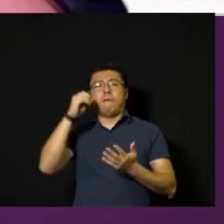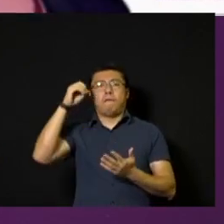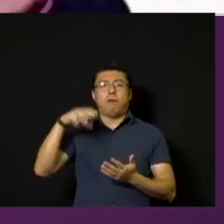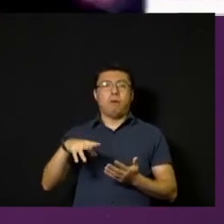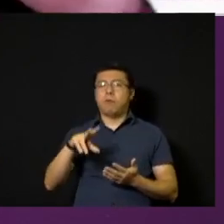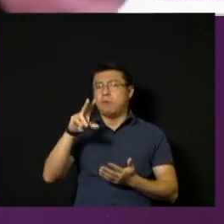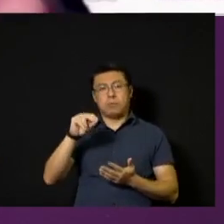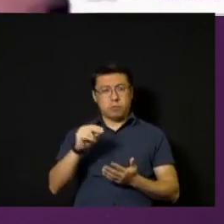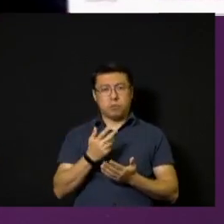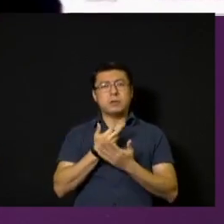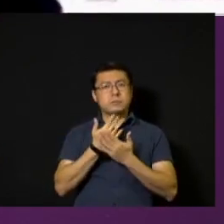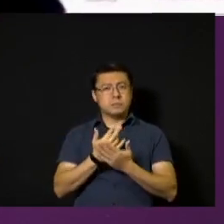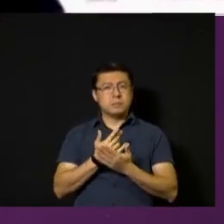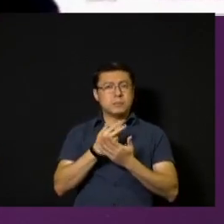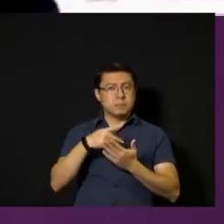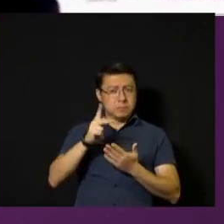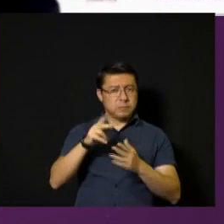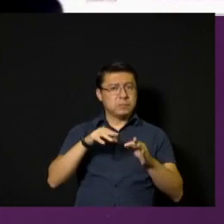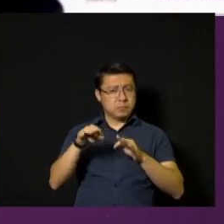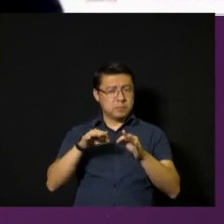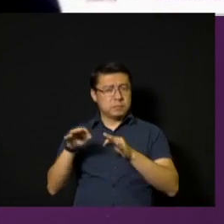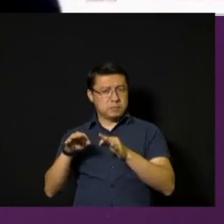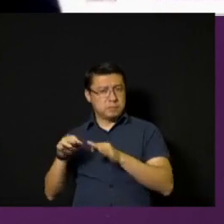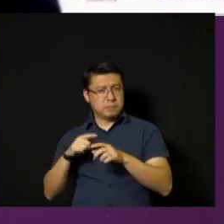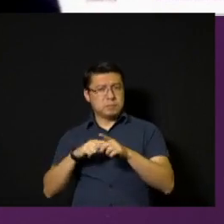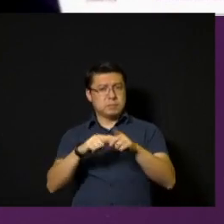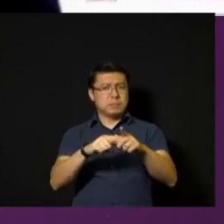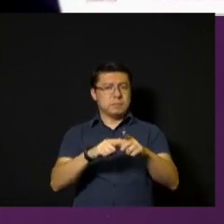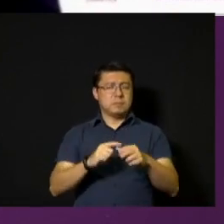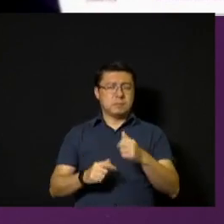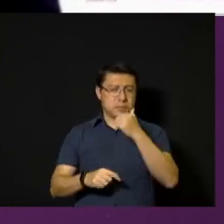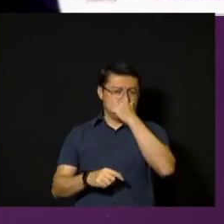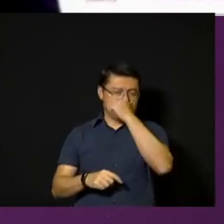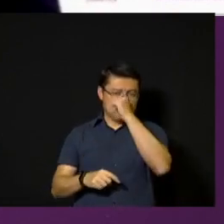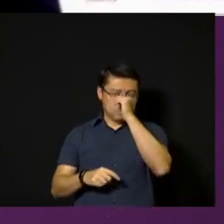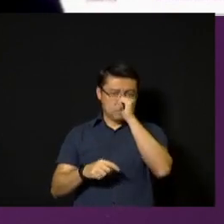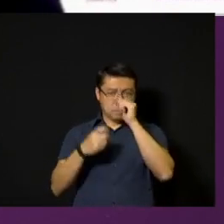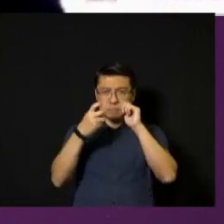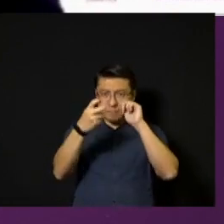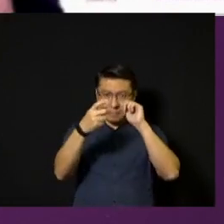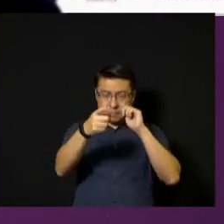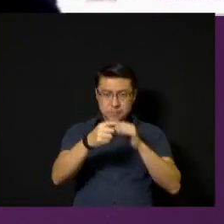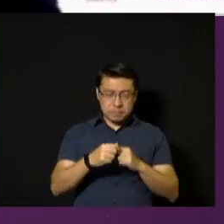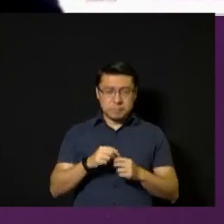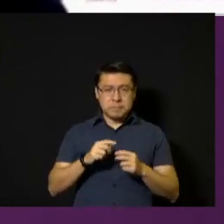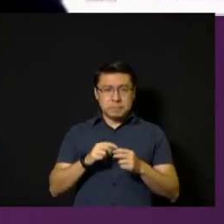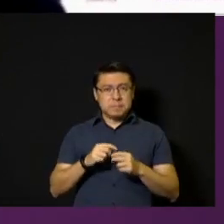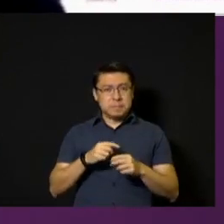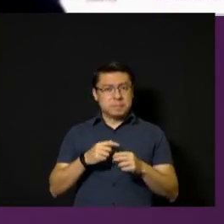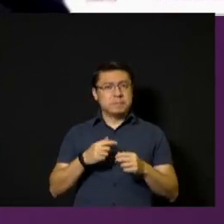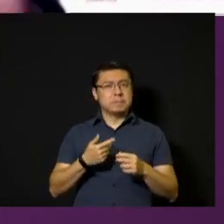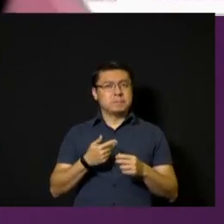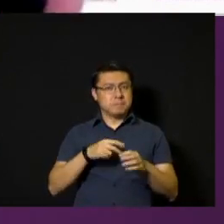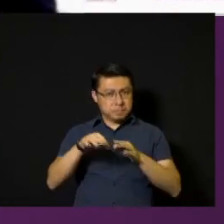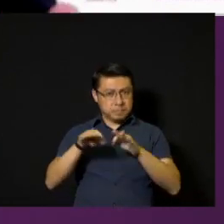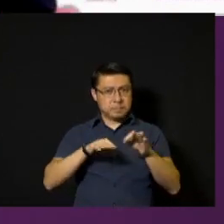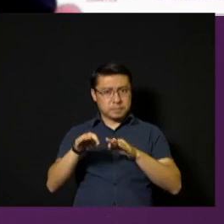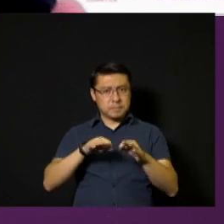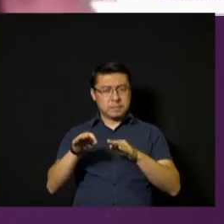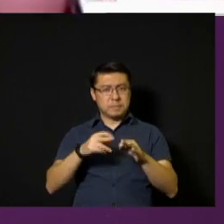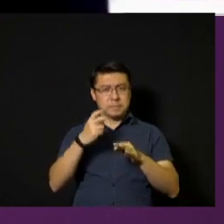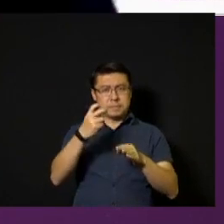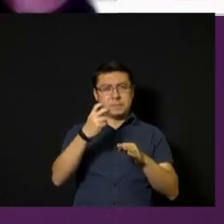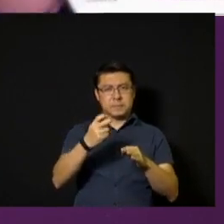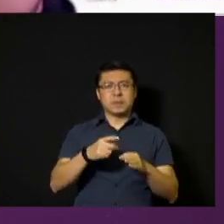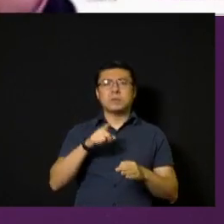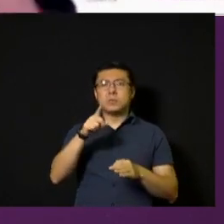confused. This skill, you are getting them here now. Put them into action. Create, practice. If